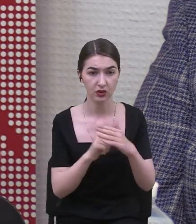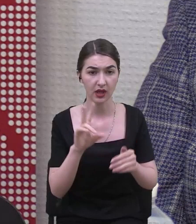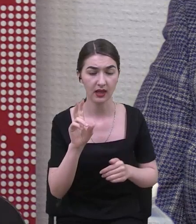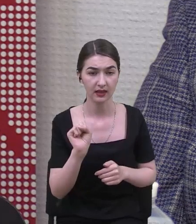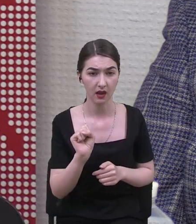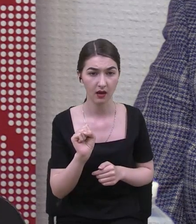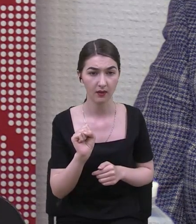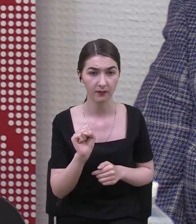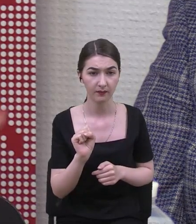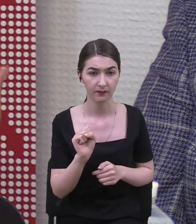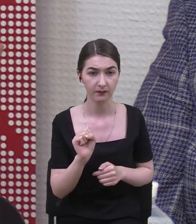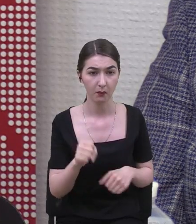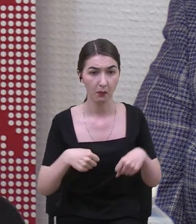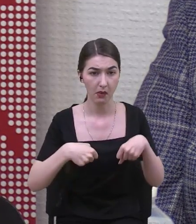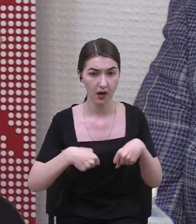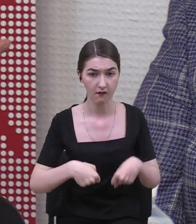do context-specific.